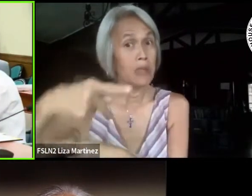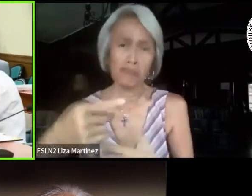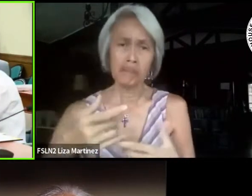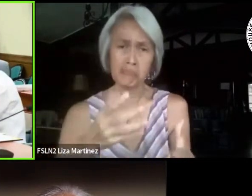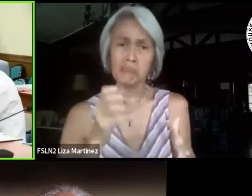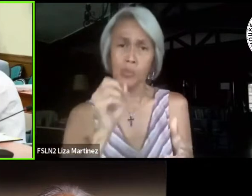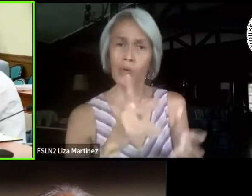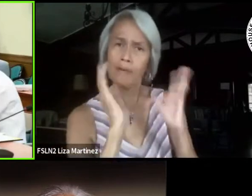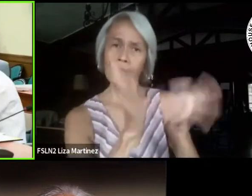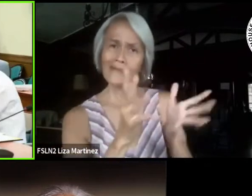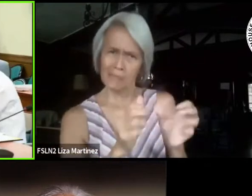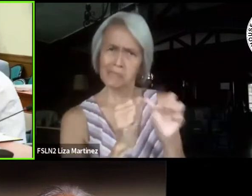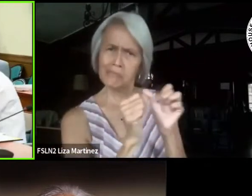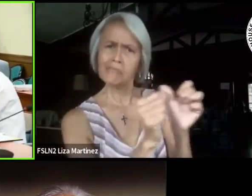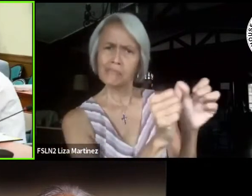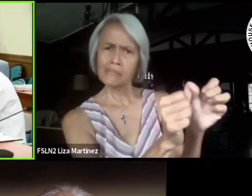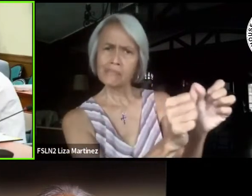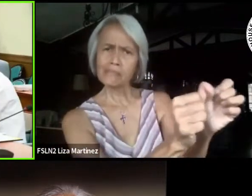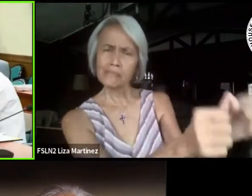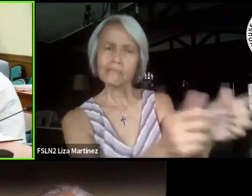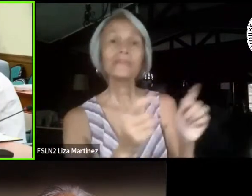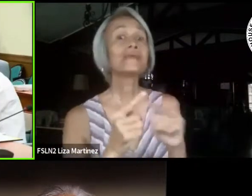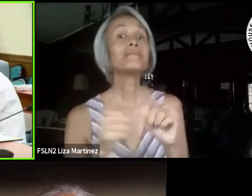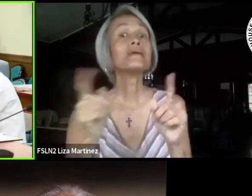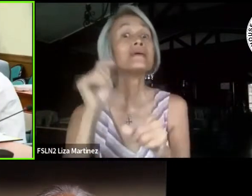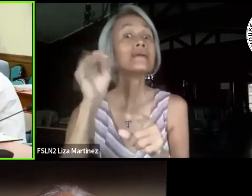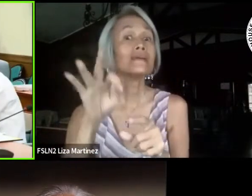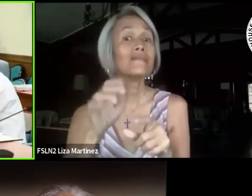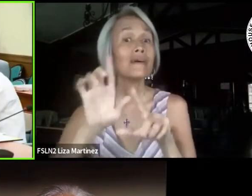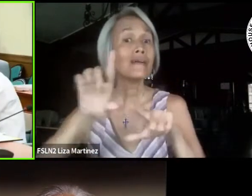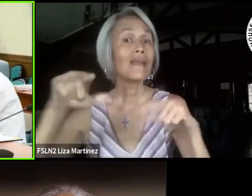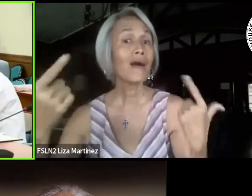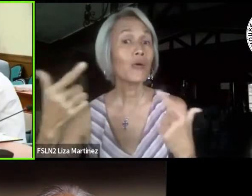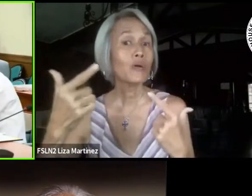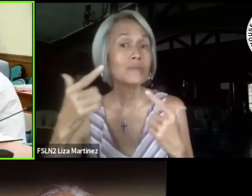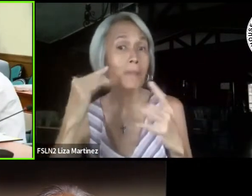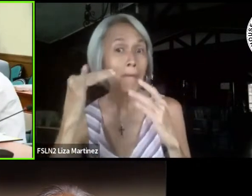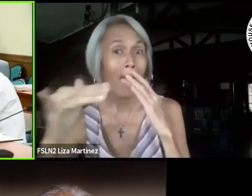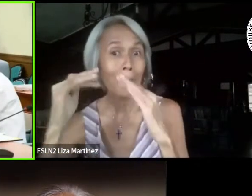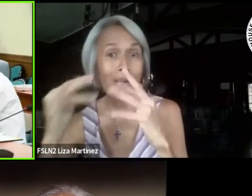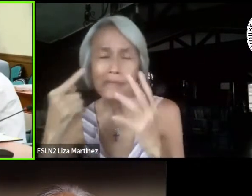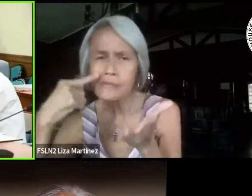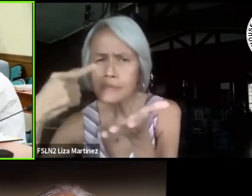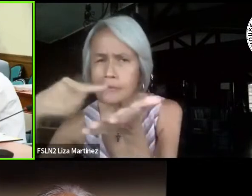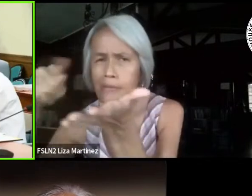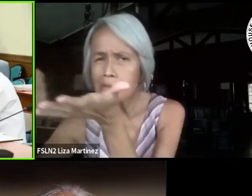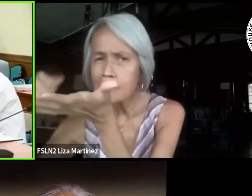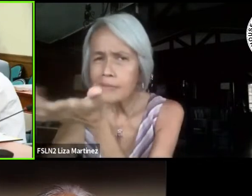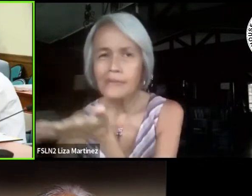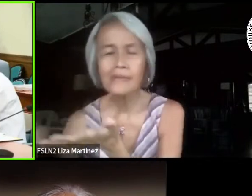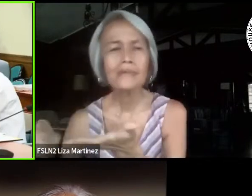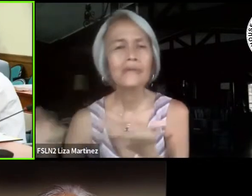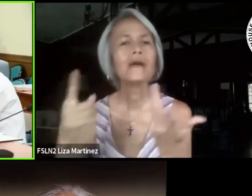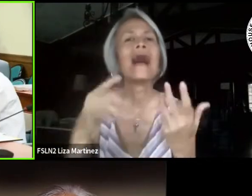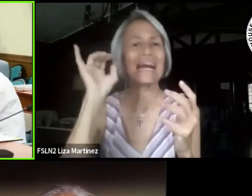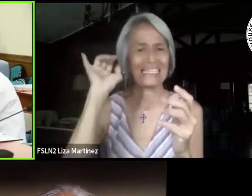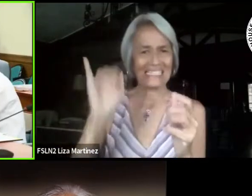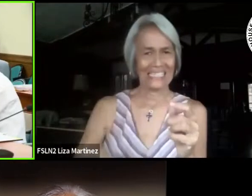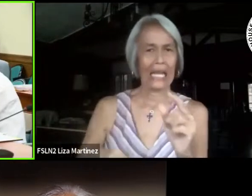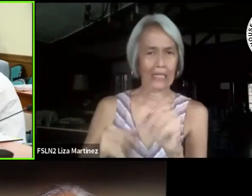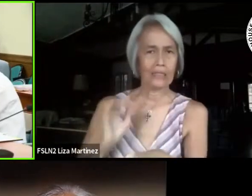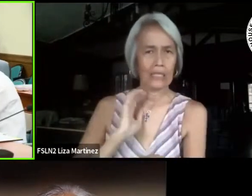or schools, that the school mapping or language mapping has not been done properly, for those schools, yun yung